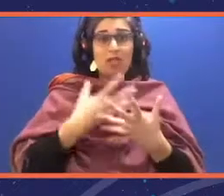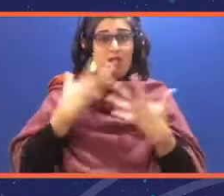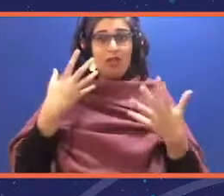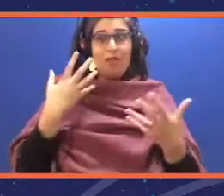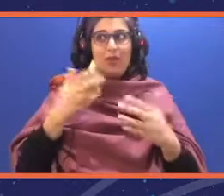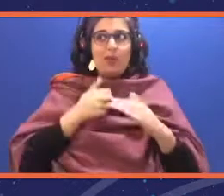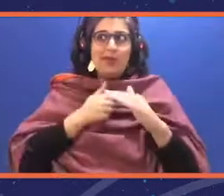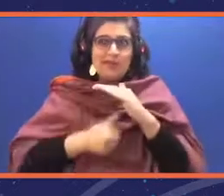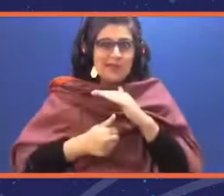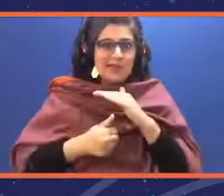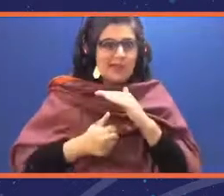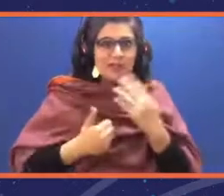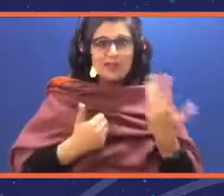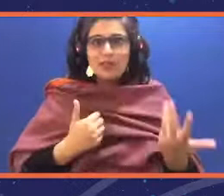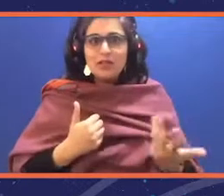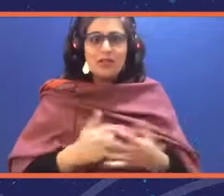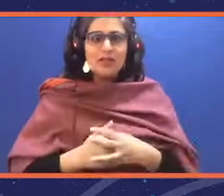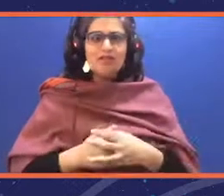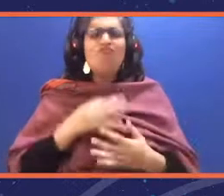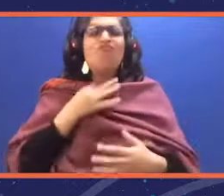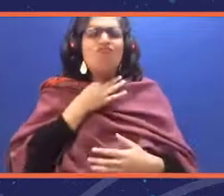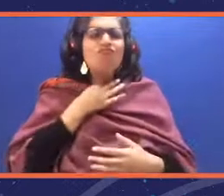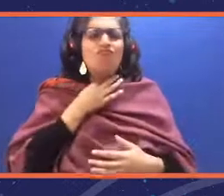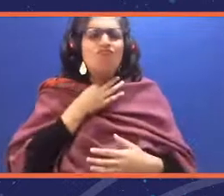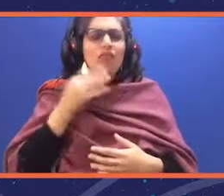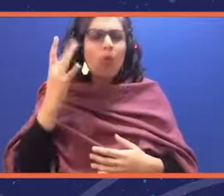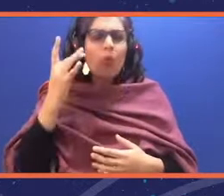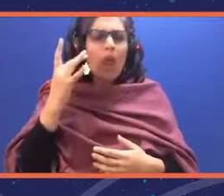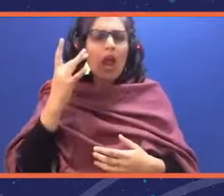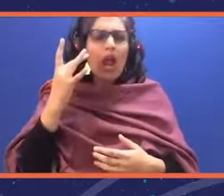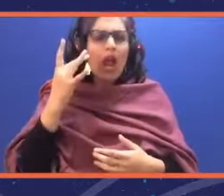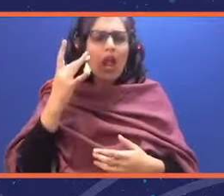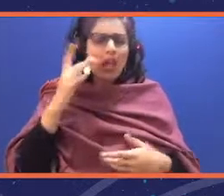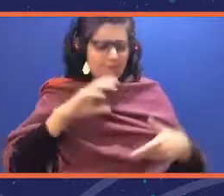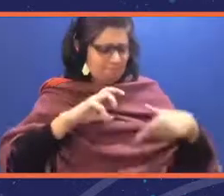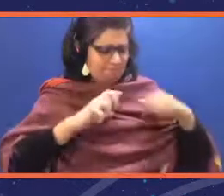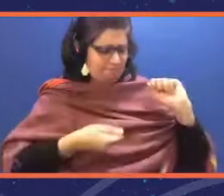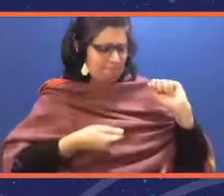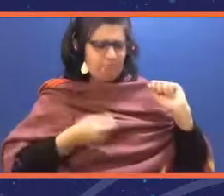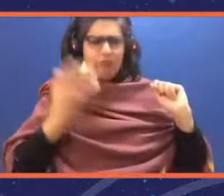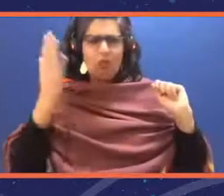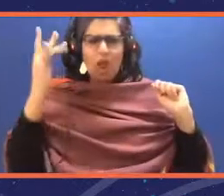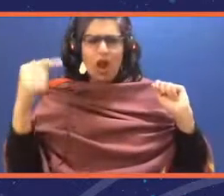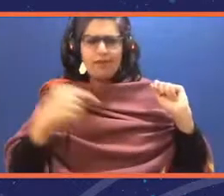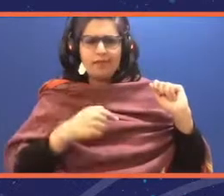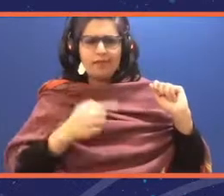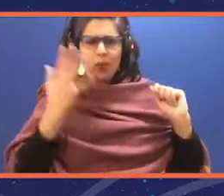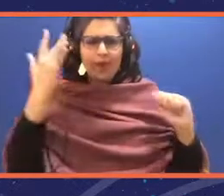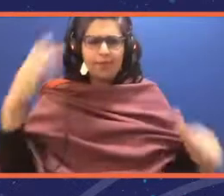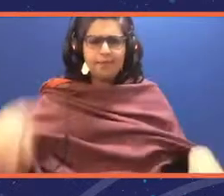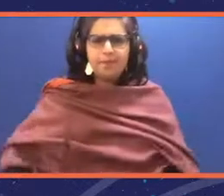And I am curious, why did y'all choose to talk about grief at all with your piece?